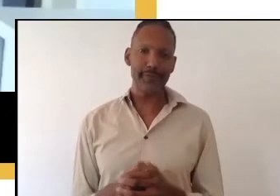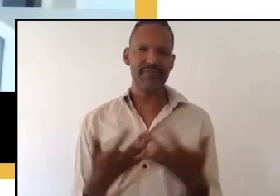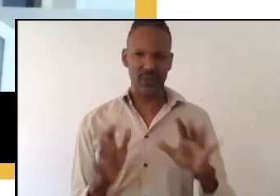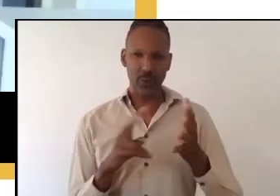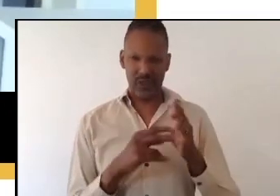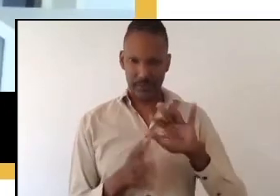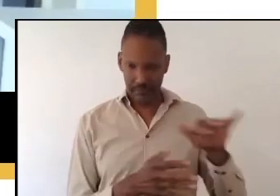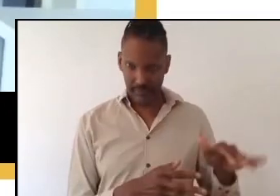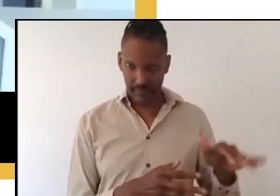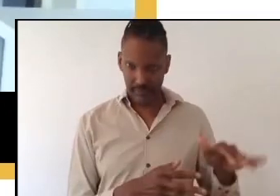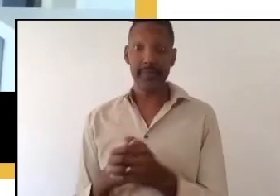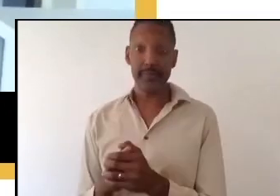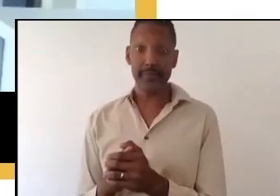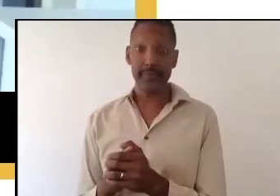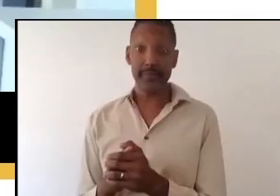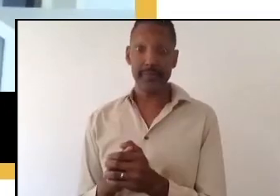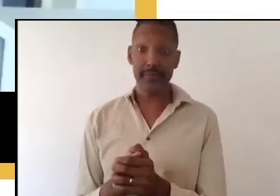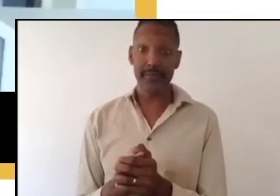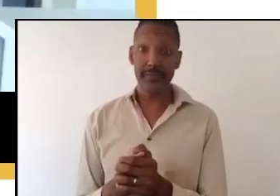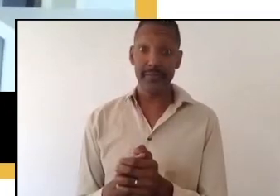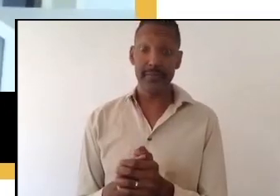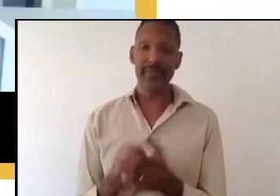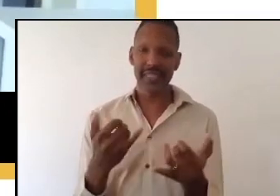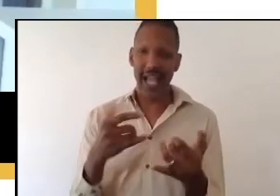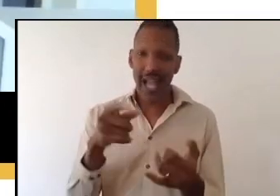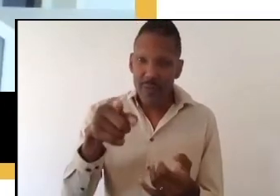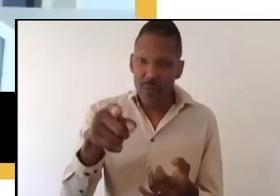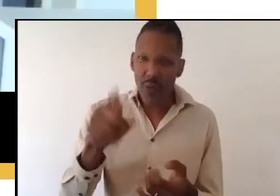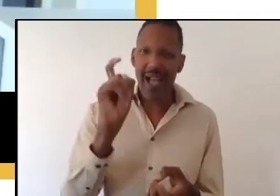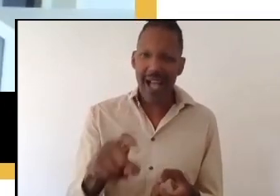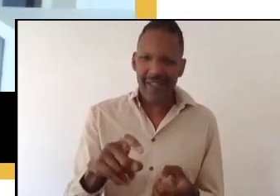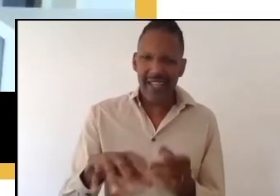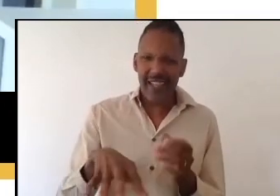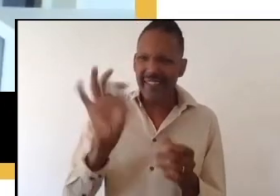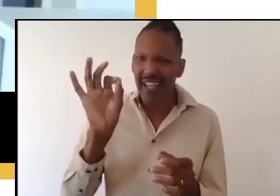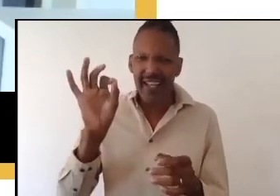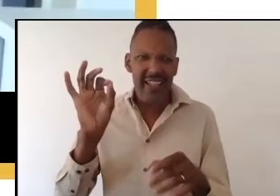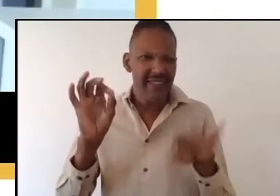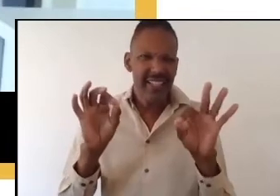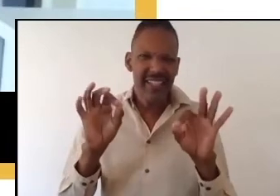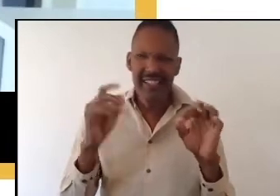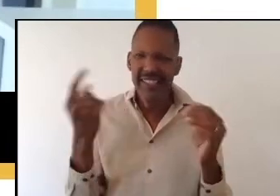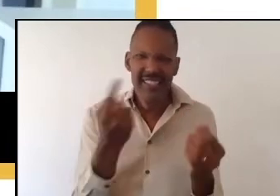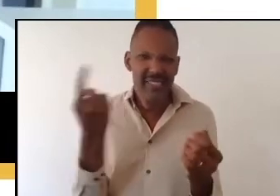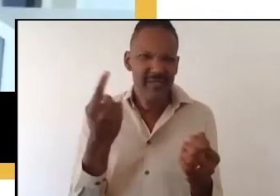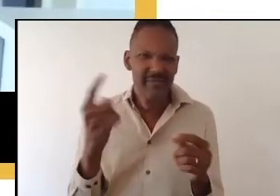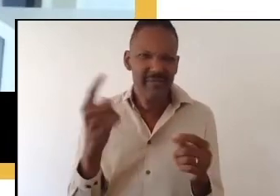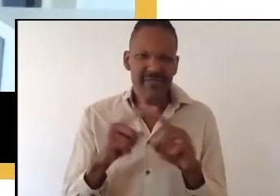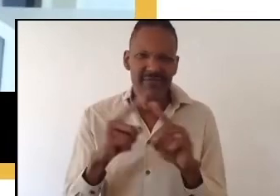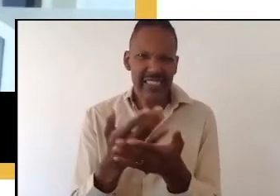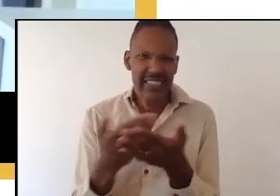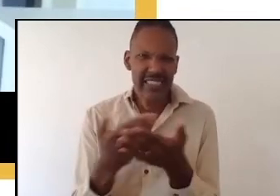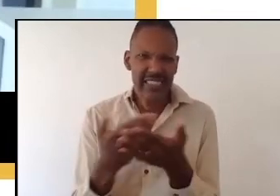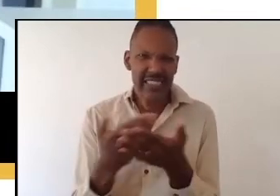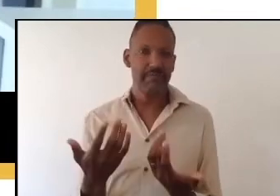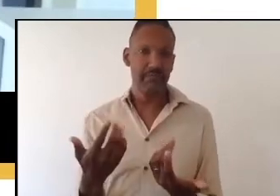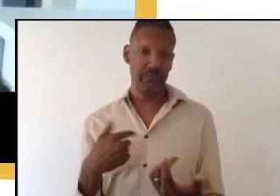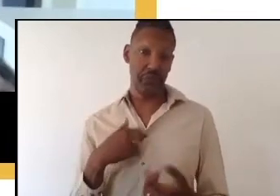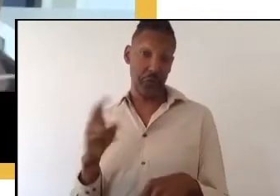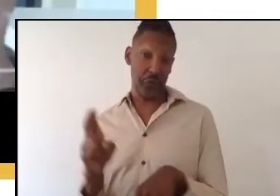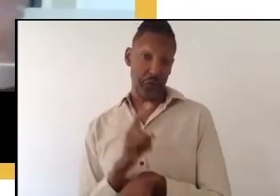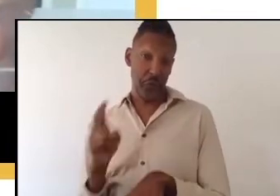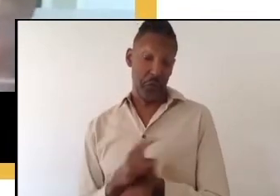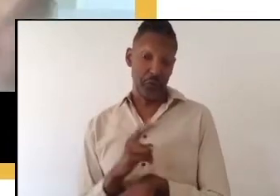do a little bit with apparatus, which is part of what science is. You have to find a device that you can use to weigh air.